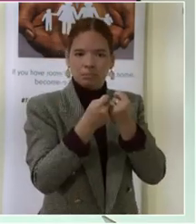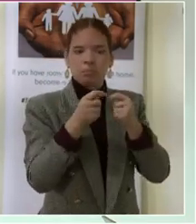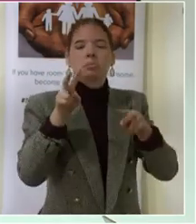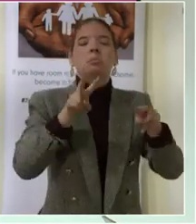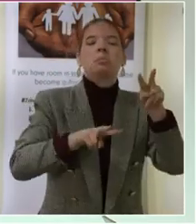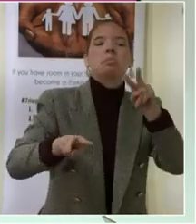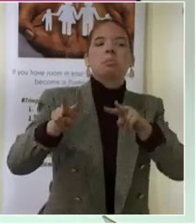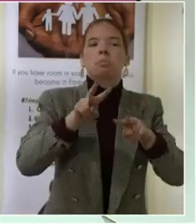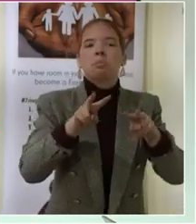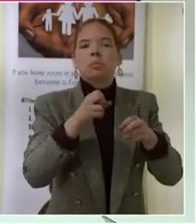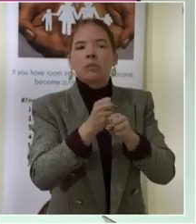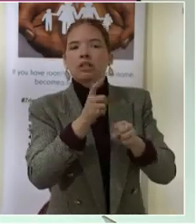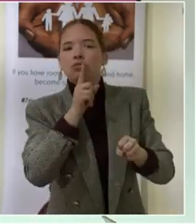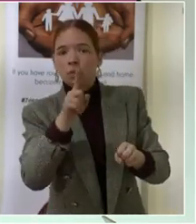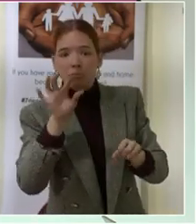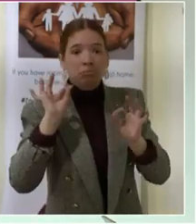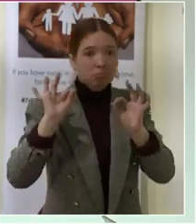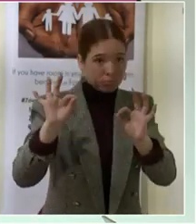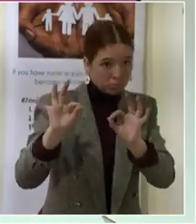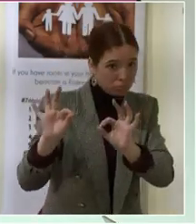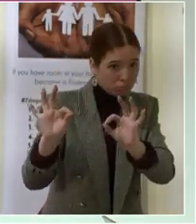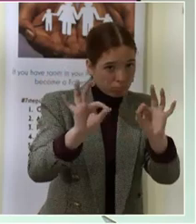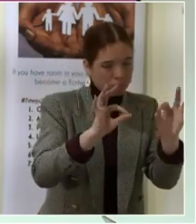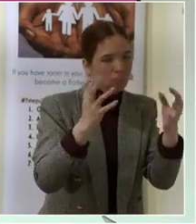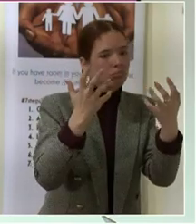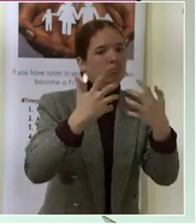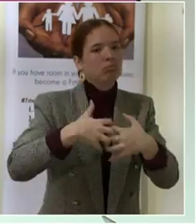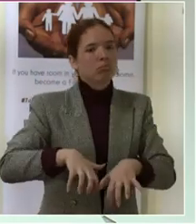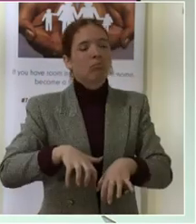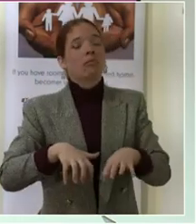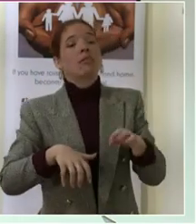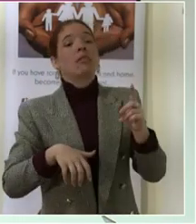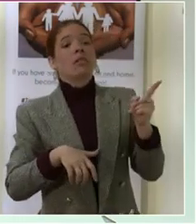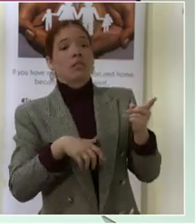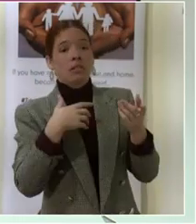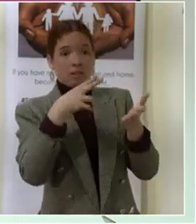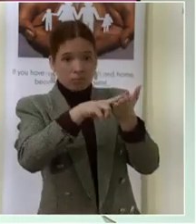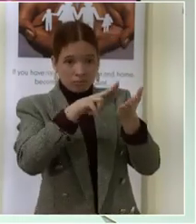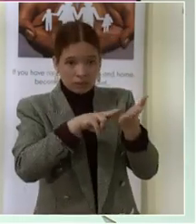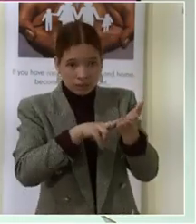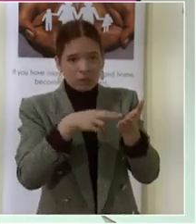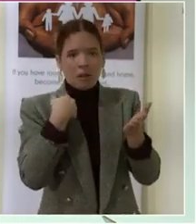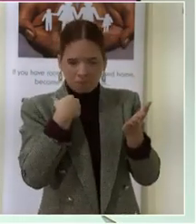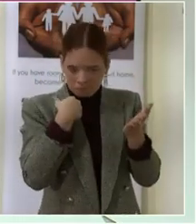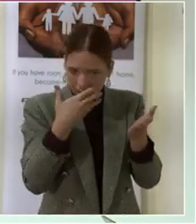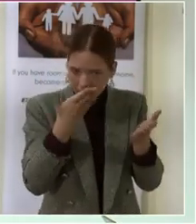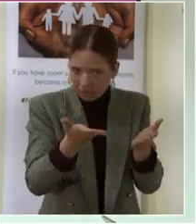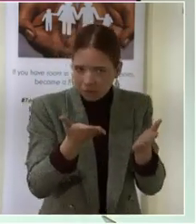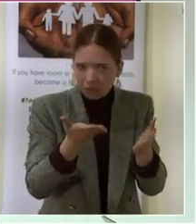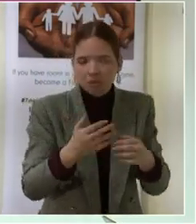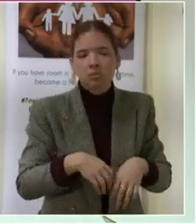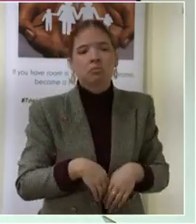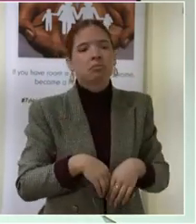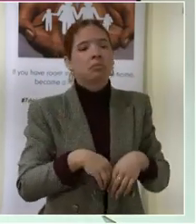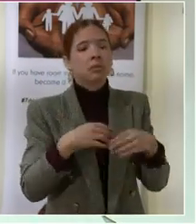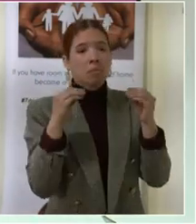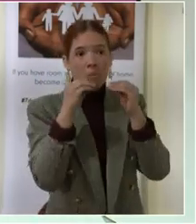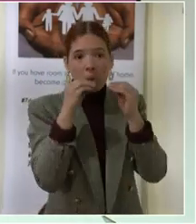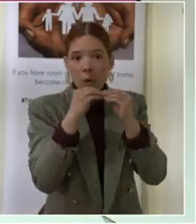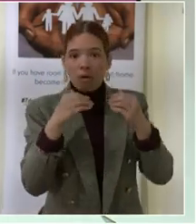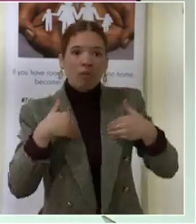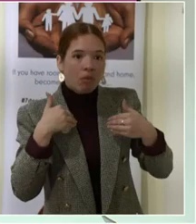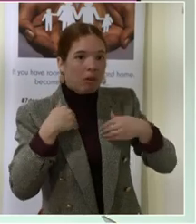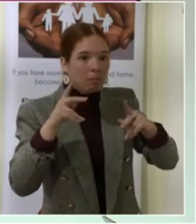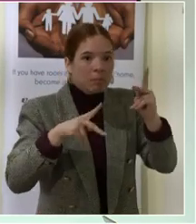also, signups will be publicly accessible. Many of the organizations have indicated, hey, this will allow us to serve even more youth. Other youth from the community will